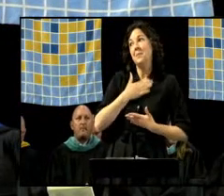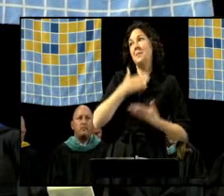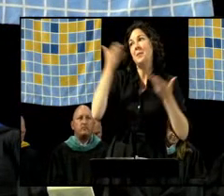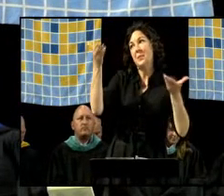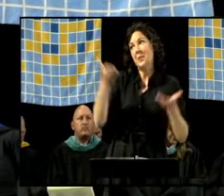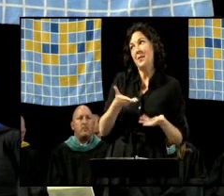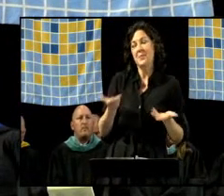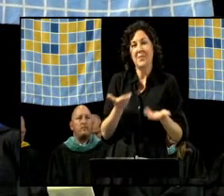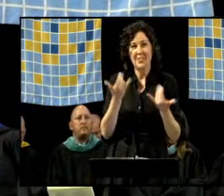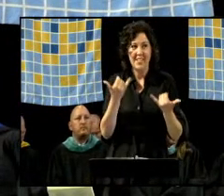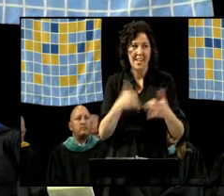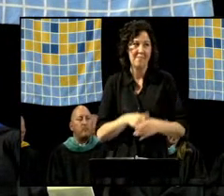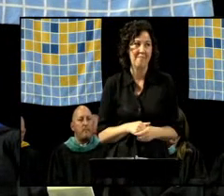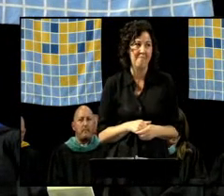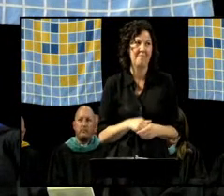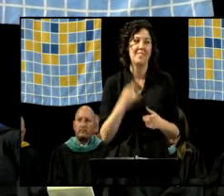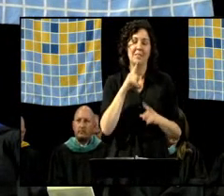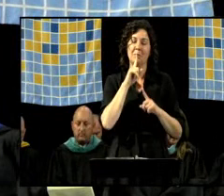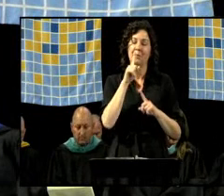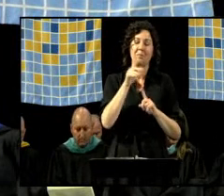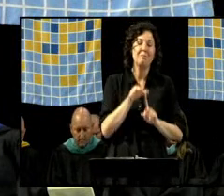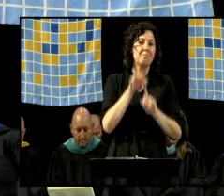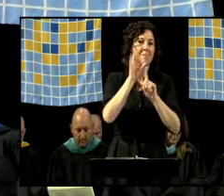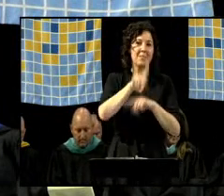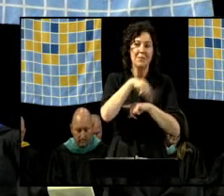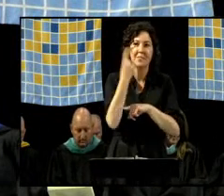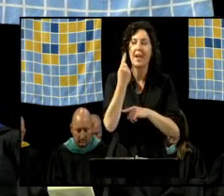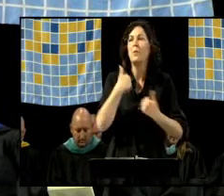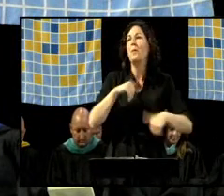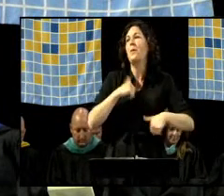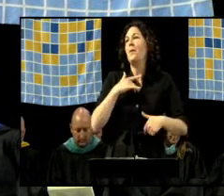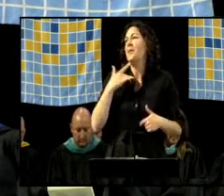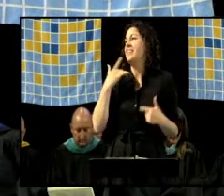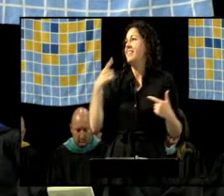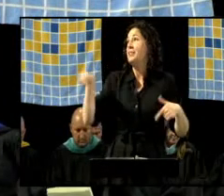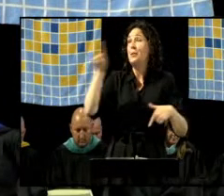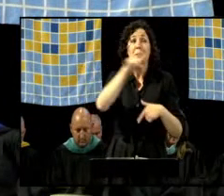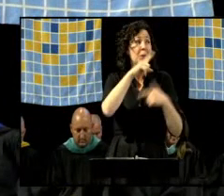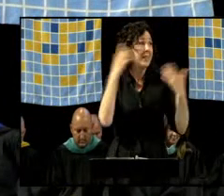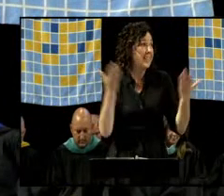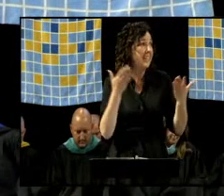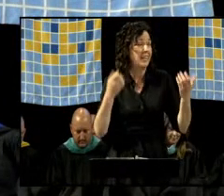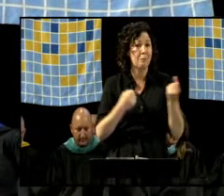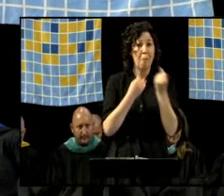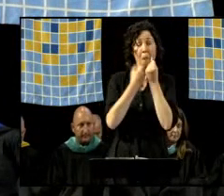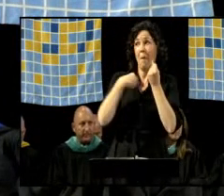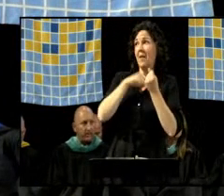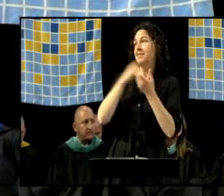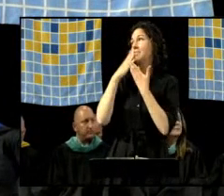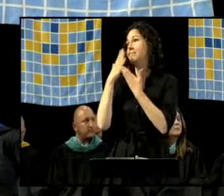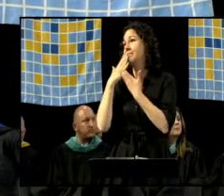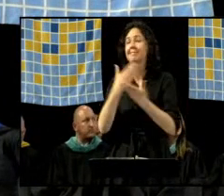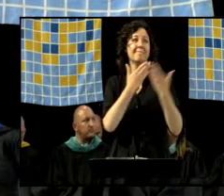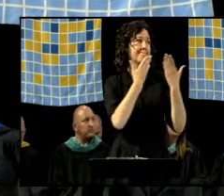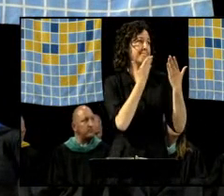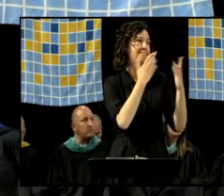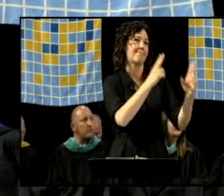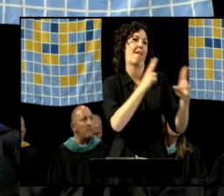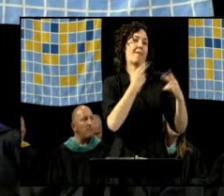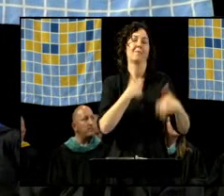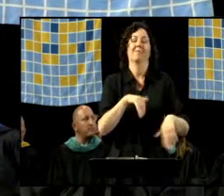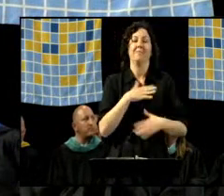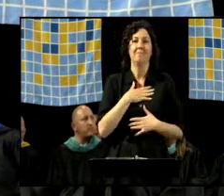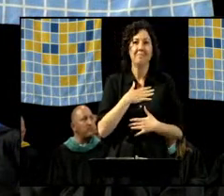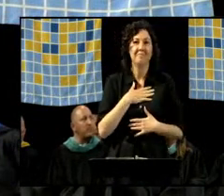ceremony. This is a special day, and we are honored to have family and friends present to support our graduates. At this time, I would